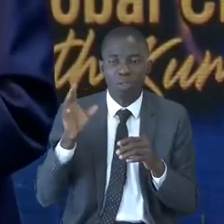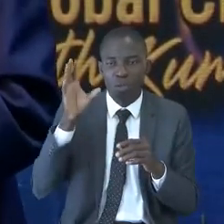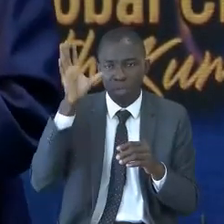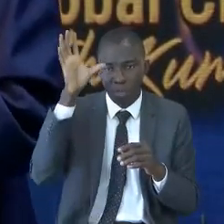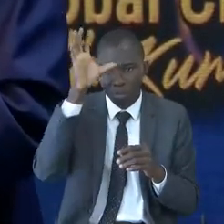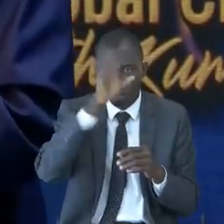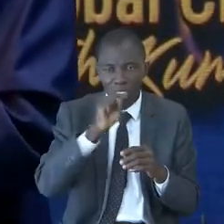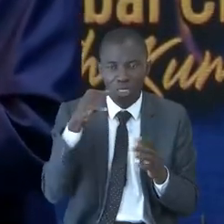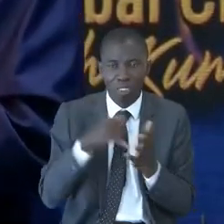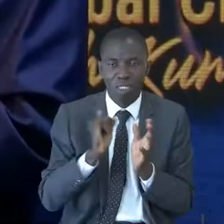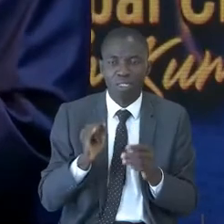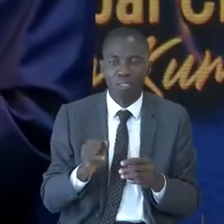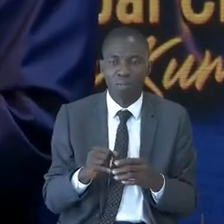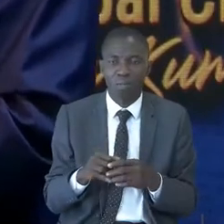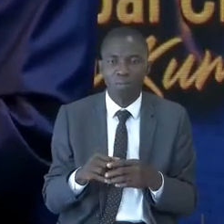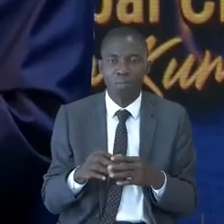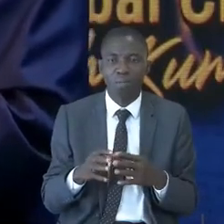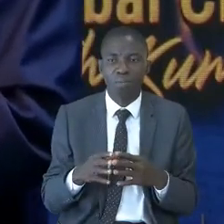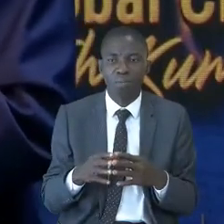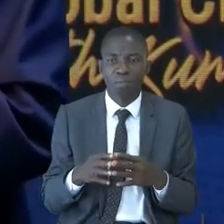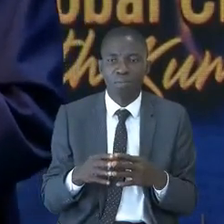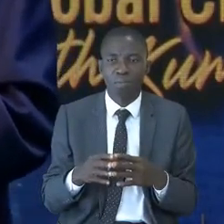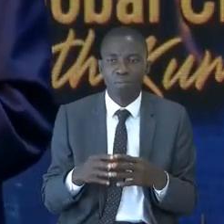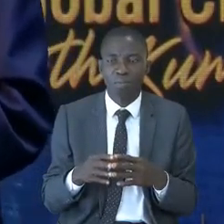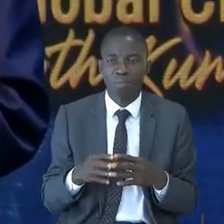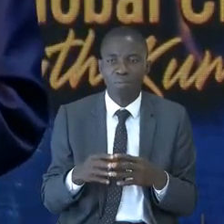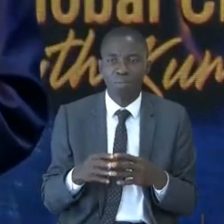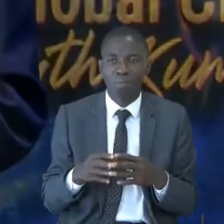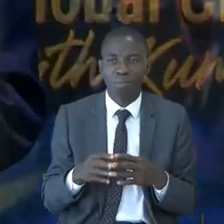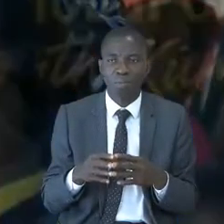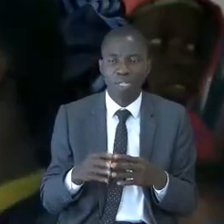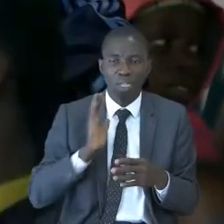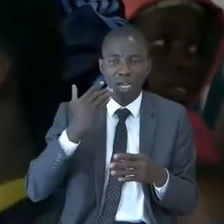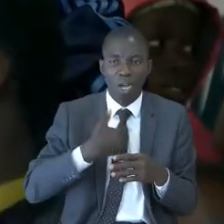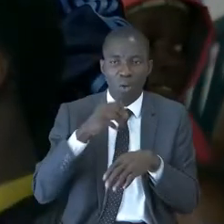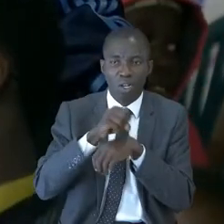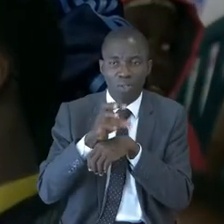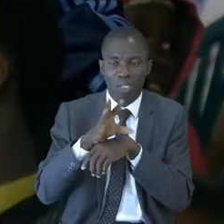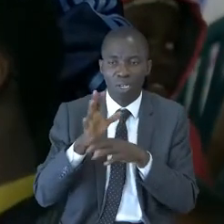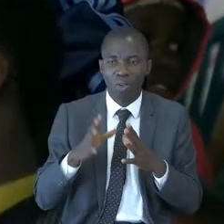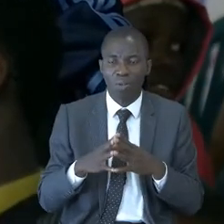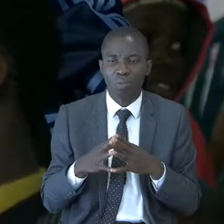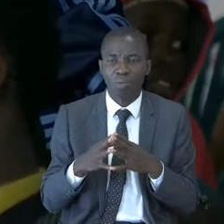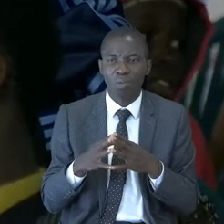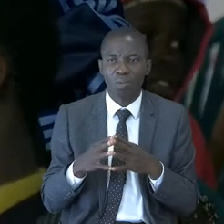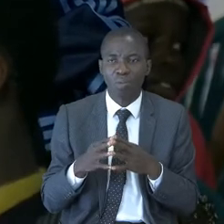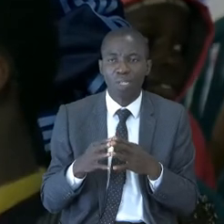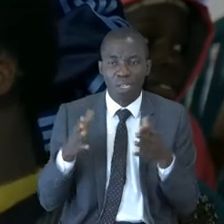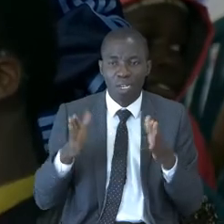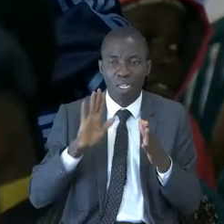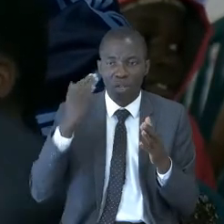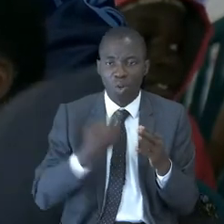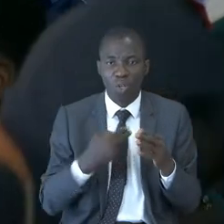Hour with Jesus. Our counselors, let's go